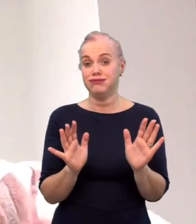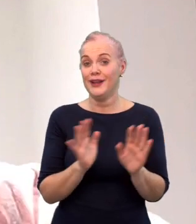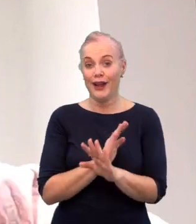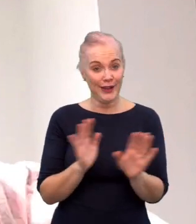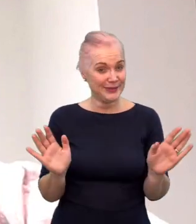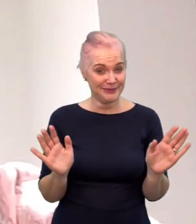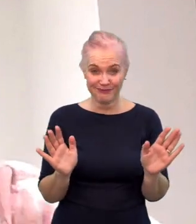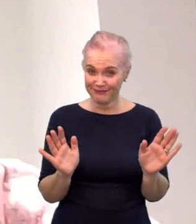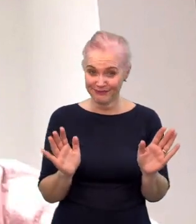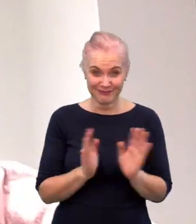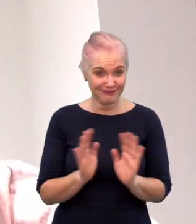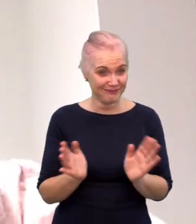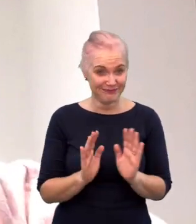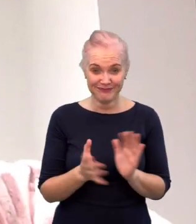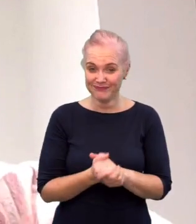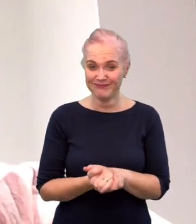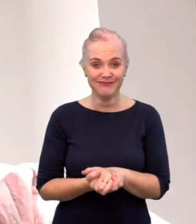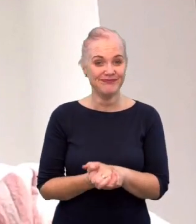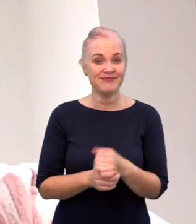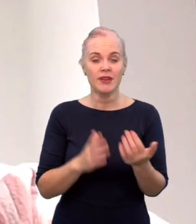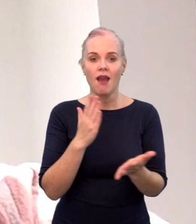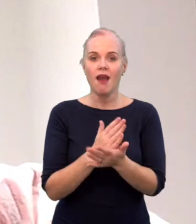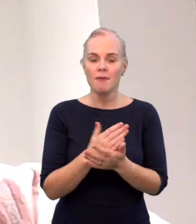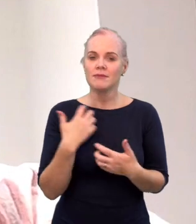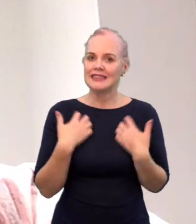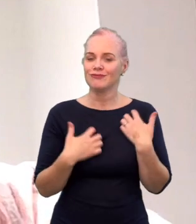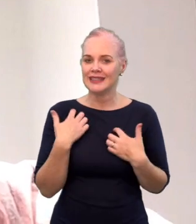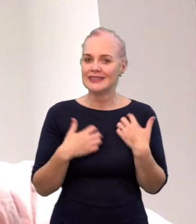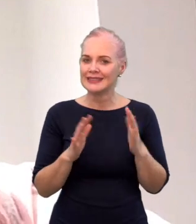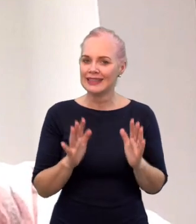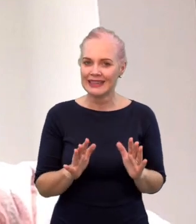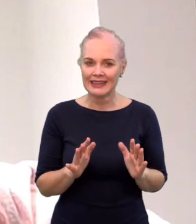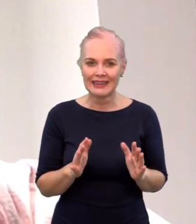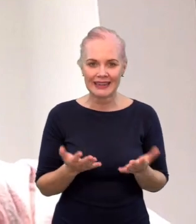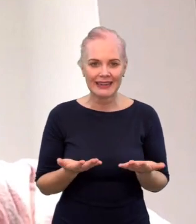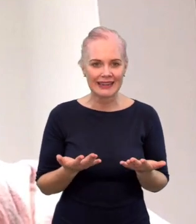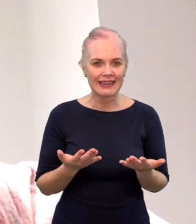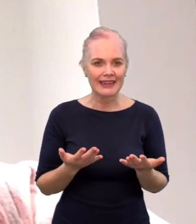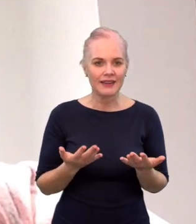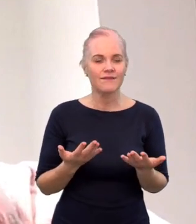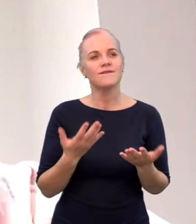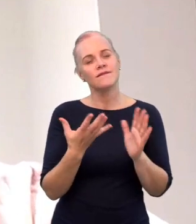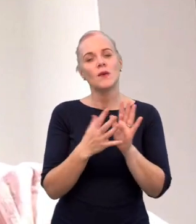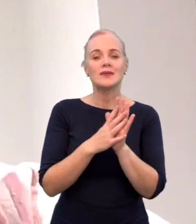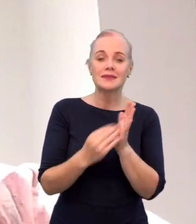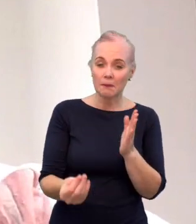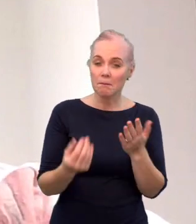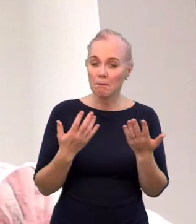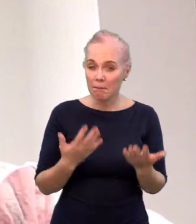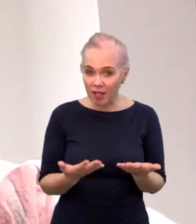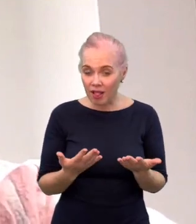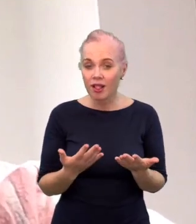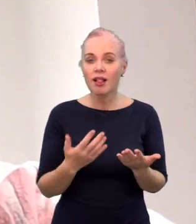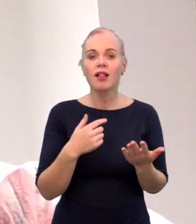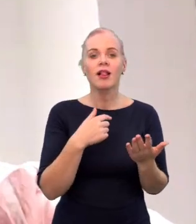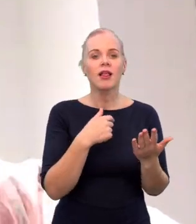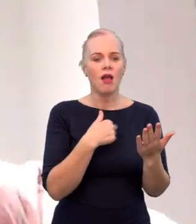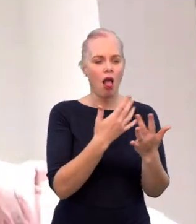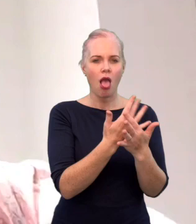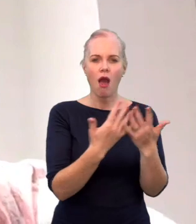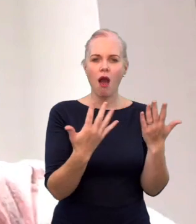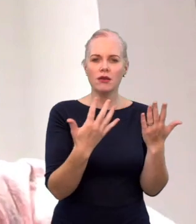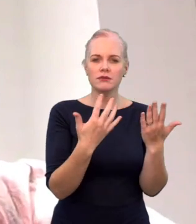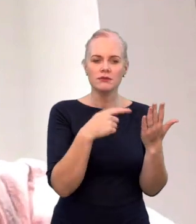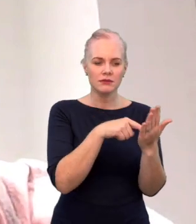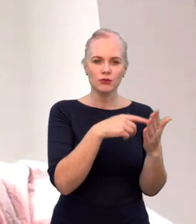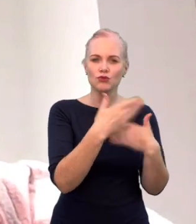No, it's a whole nother thing. So yes, that's been really interesting. So for instance, a lot